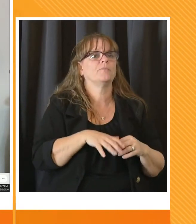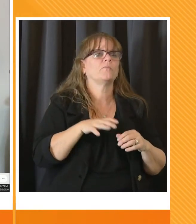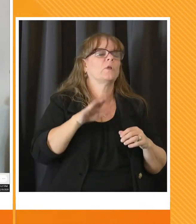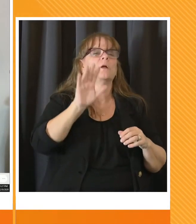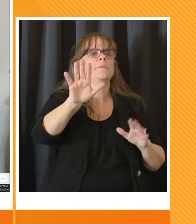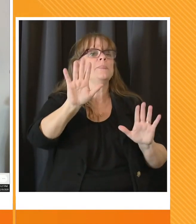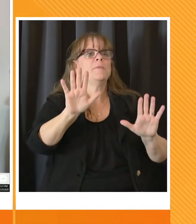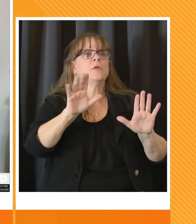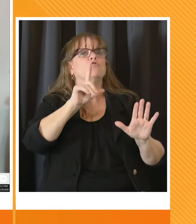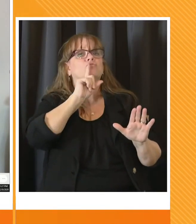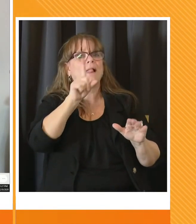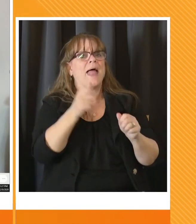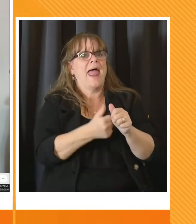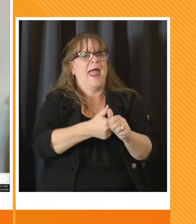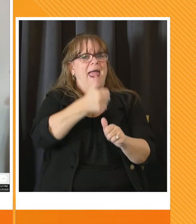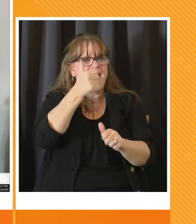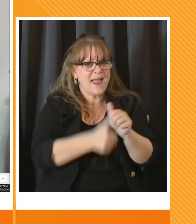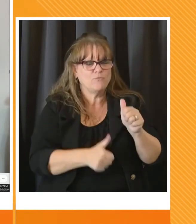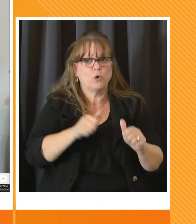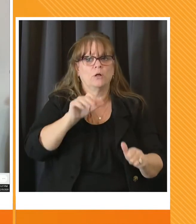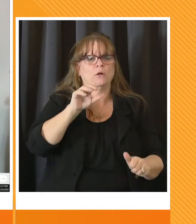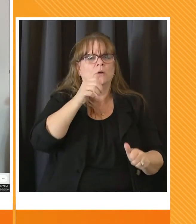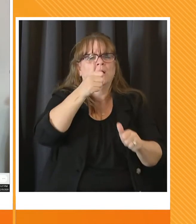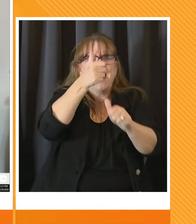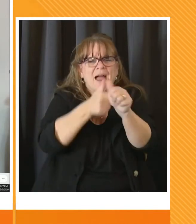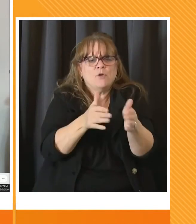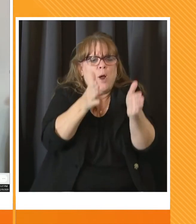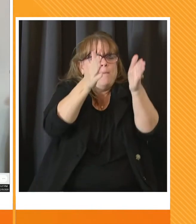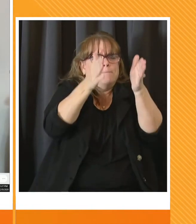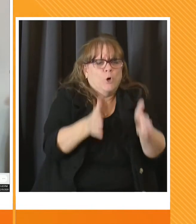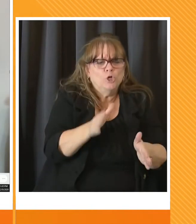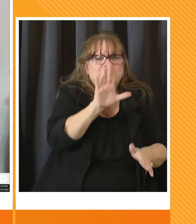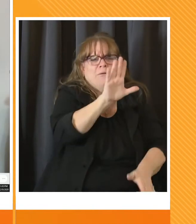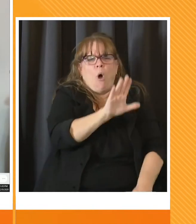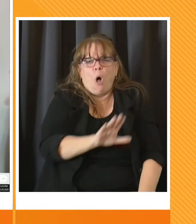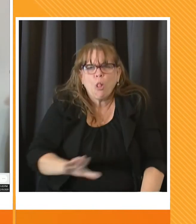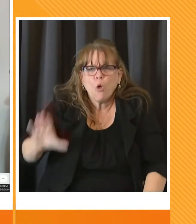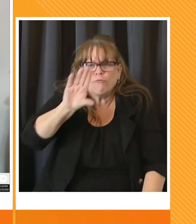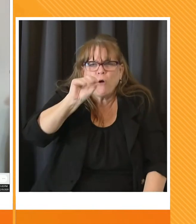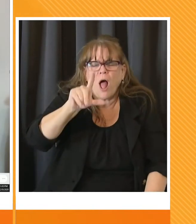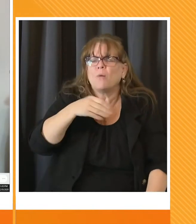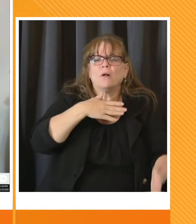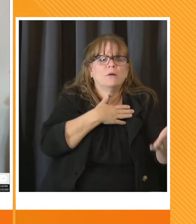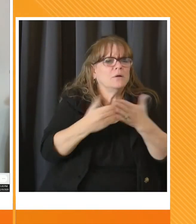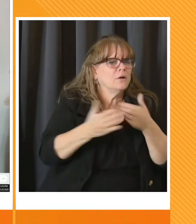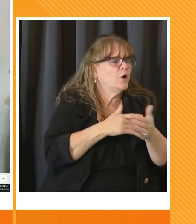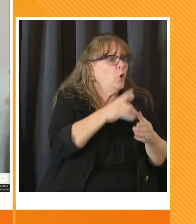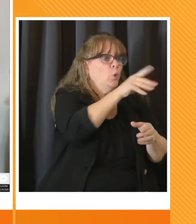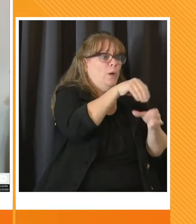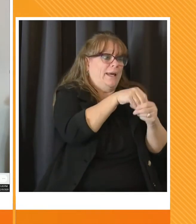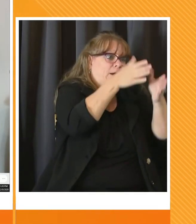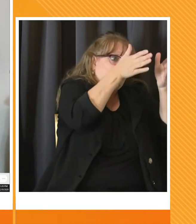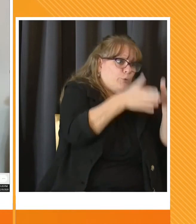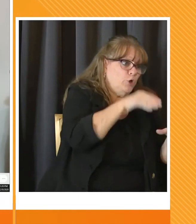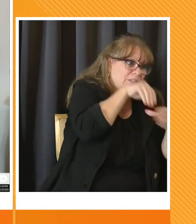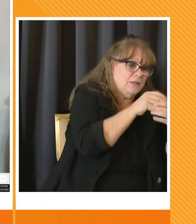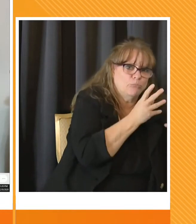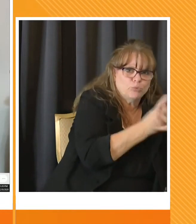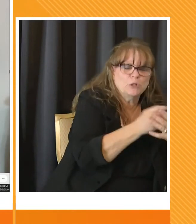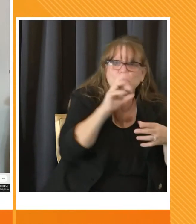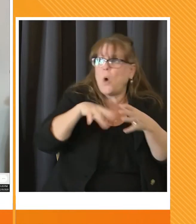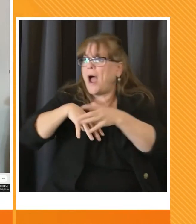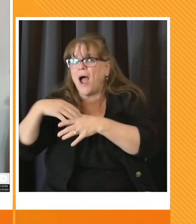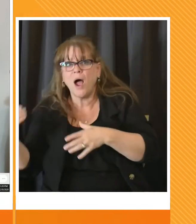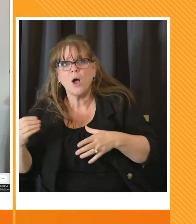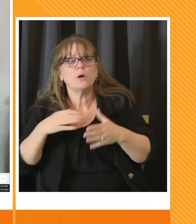not, if you're 67 years old or at risk, wherever you are, you'll have access to the vaccine when 67-year-olds have access